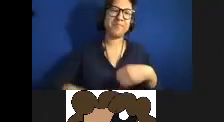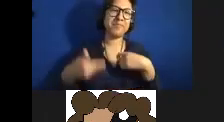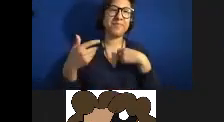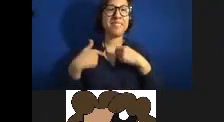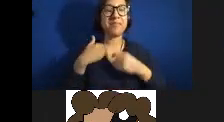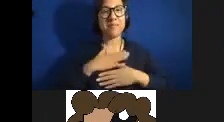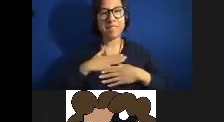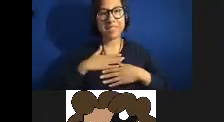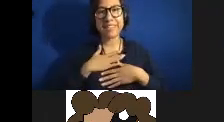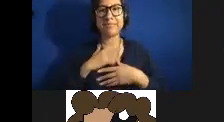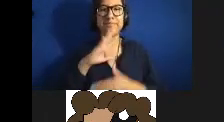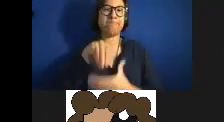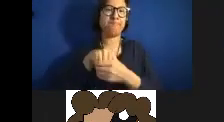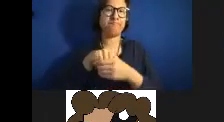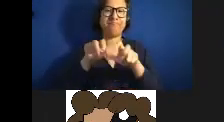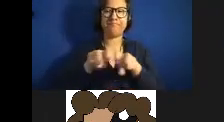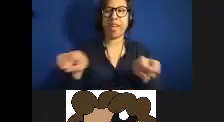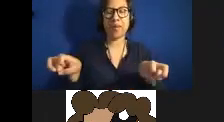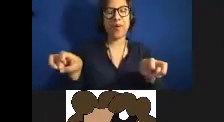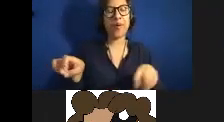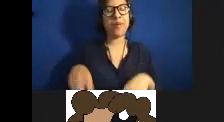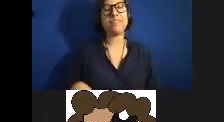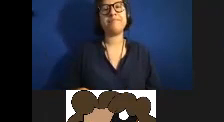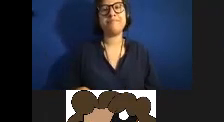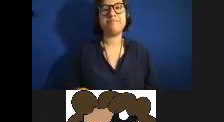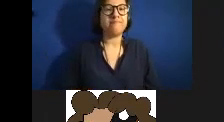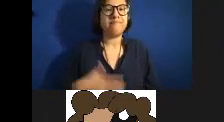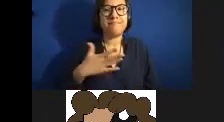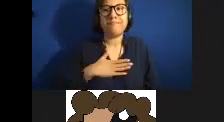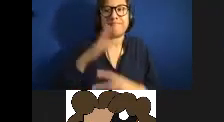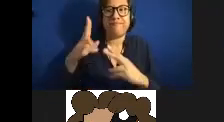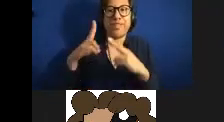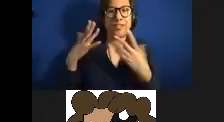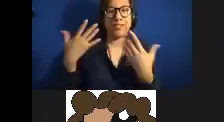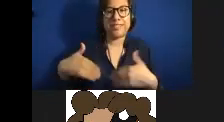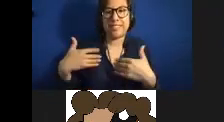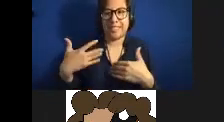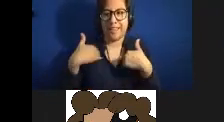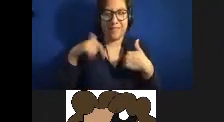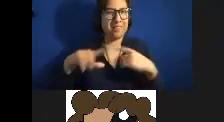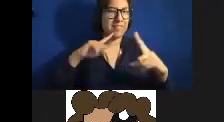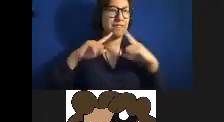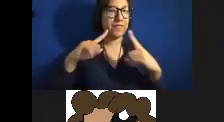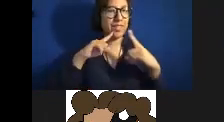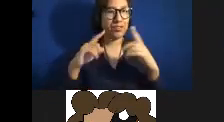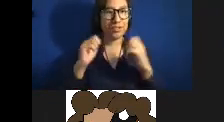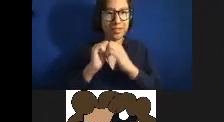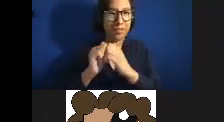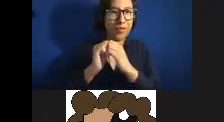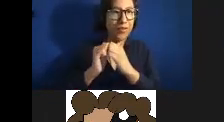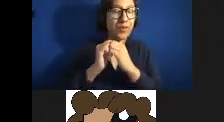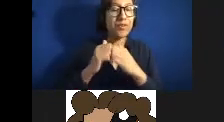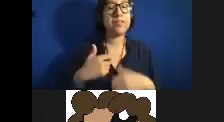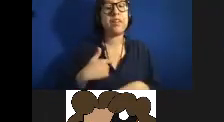to be on this panel, pleased to be able to facilitate this conversation. I work